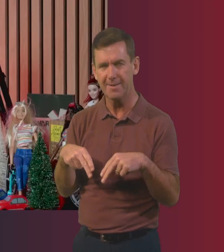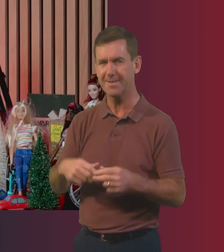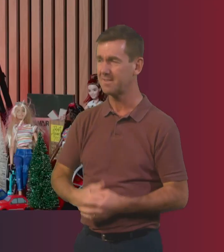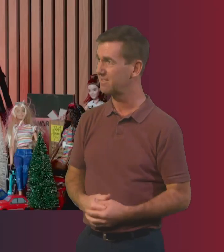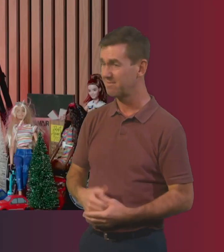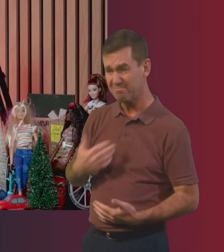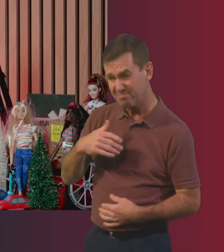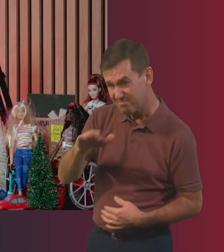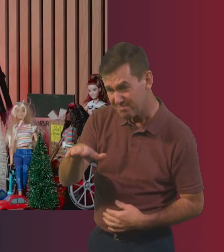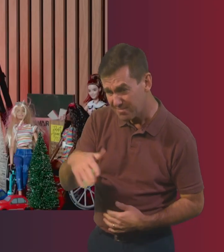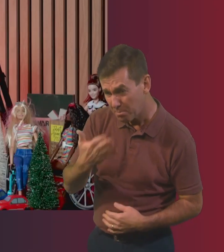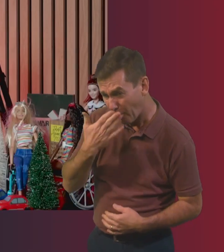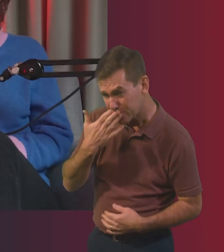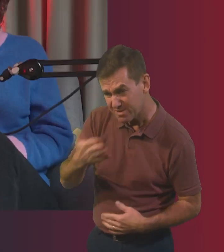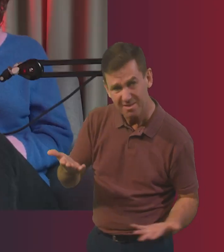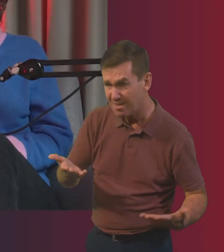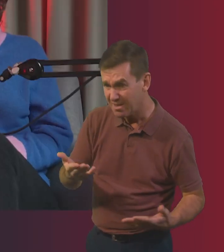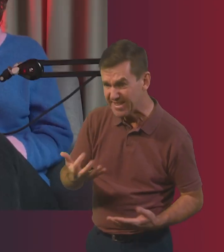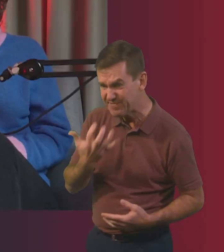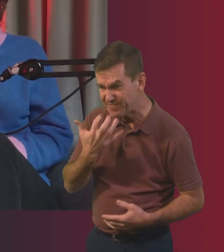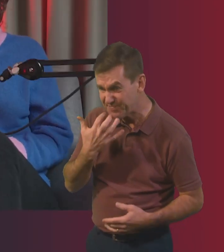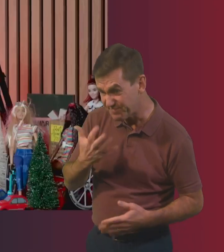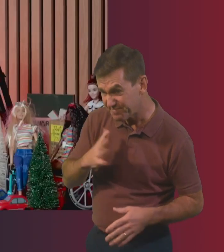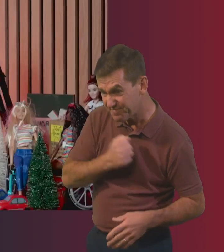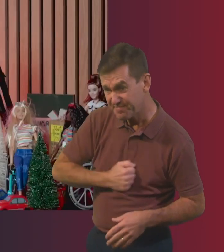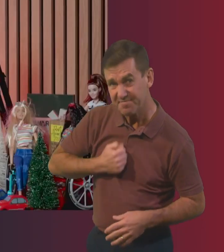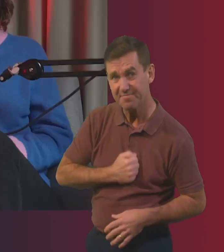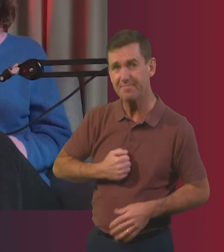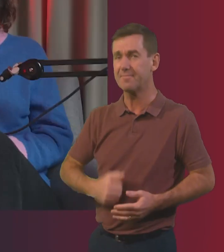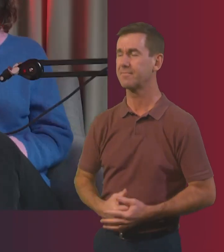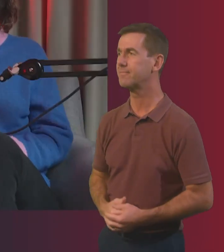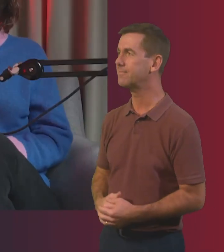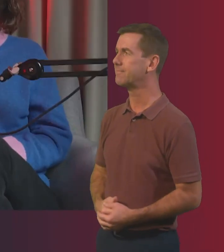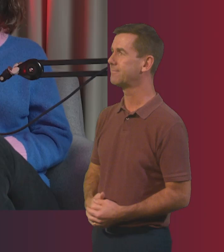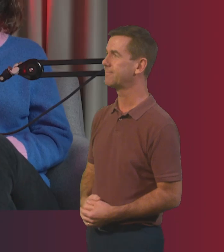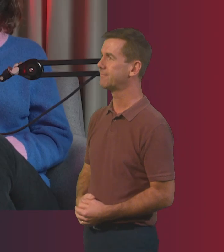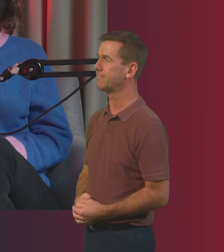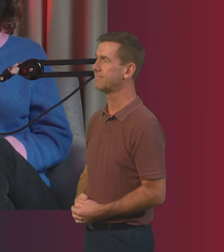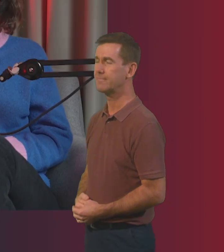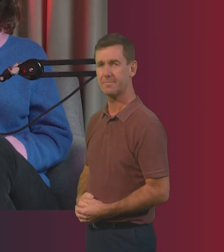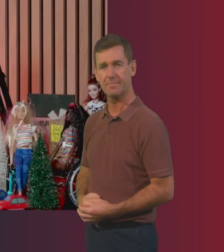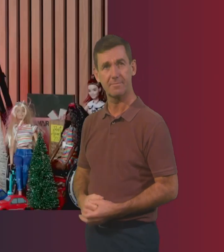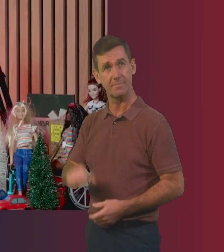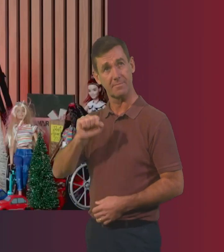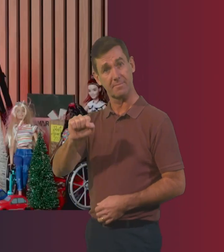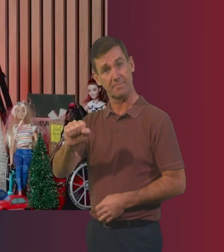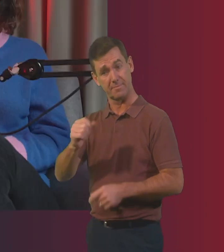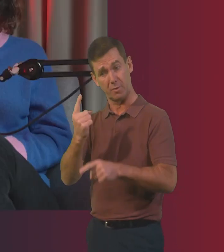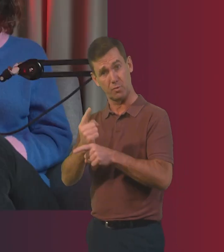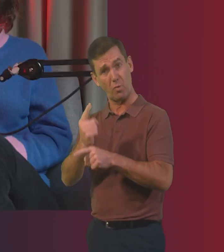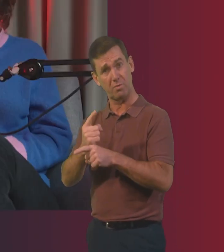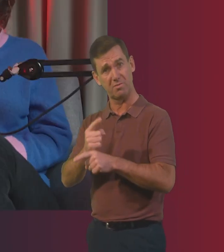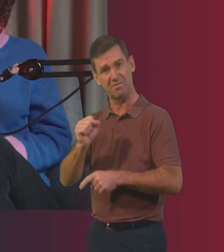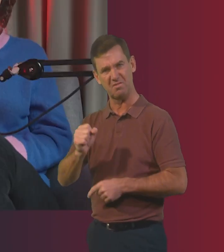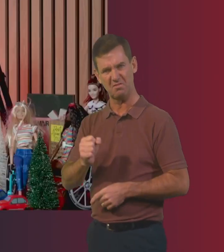Are we keeping you? We're borrowing you, Dix. Oh my god, He that's does- comfortable. He does talk. It's Oh, yeah. he like